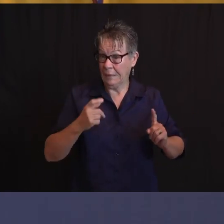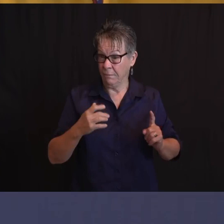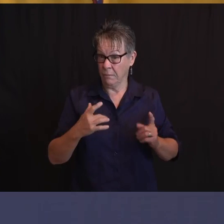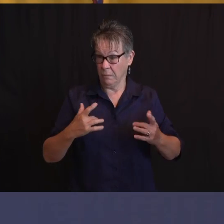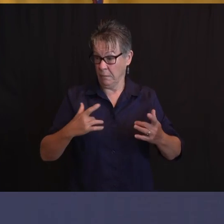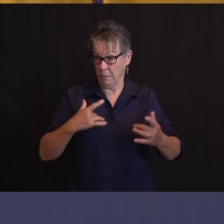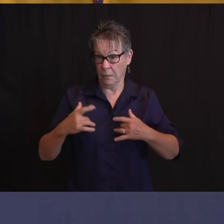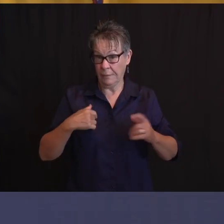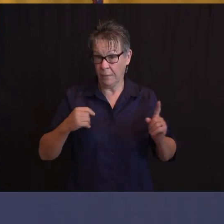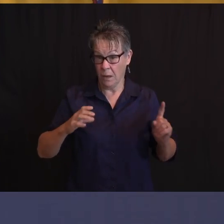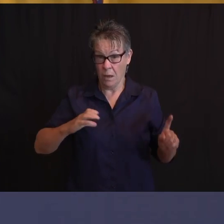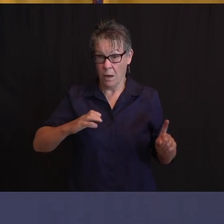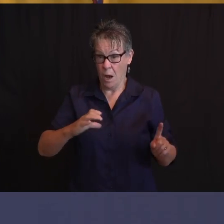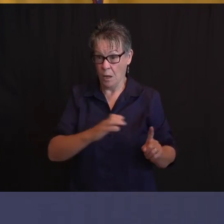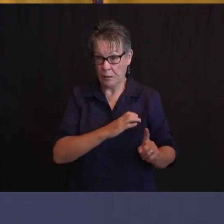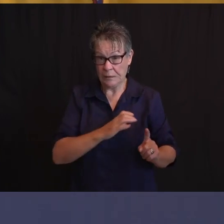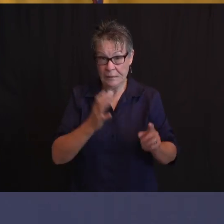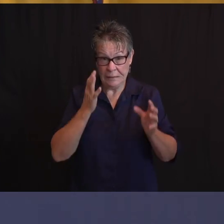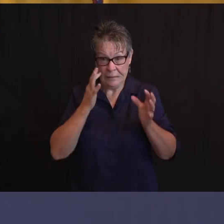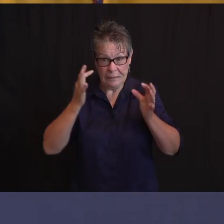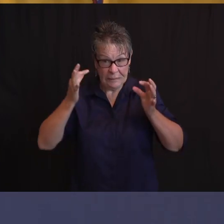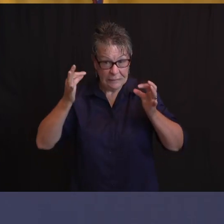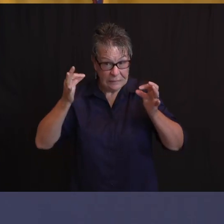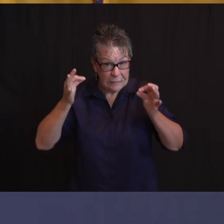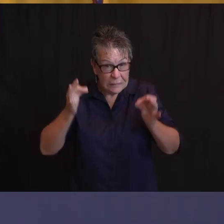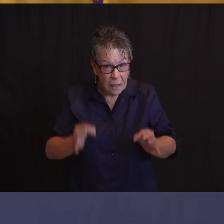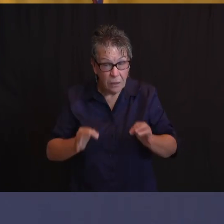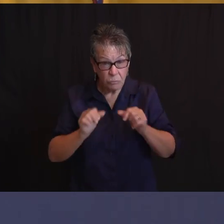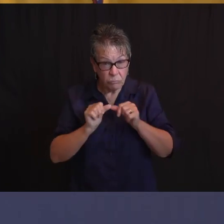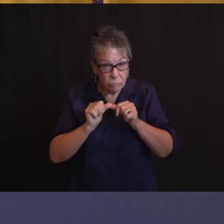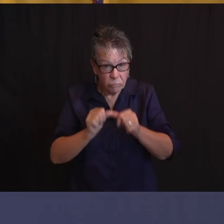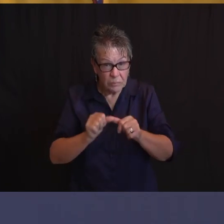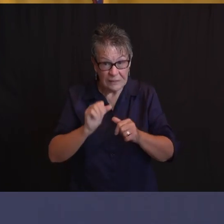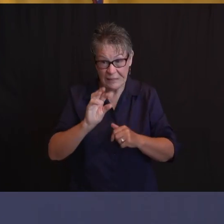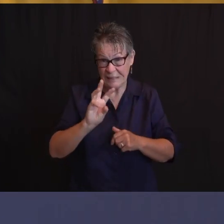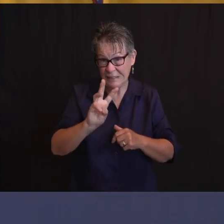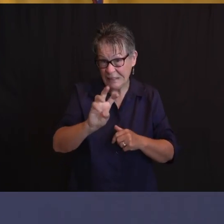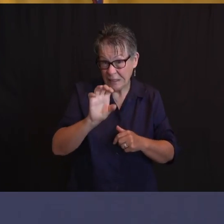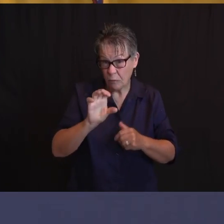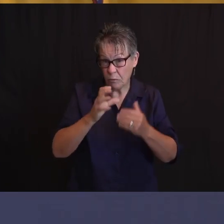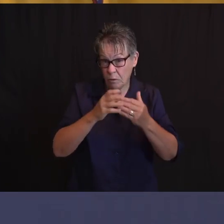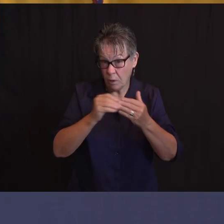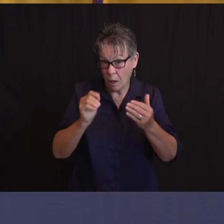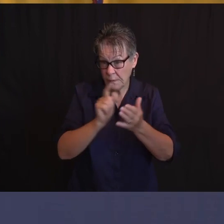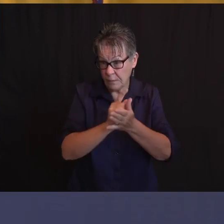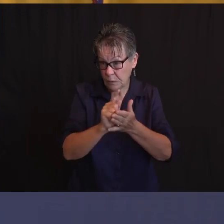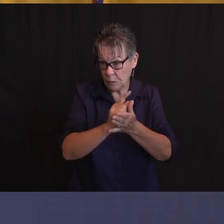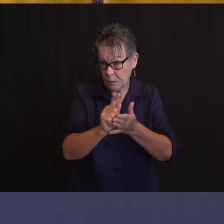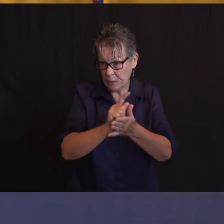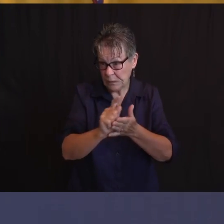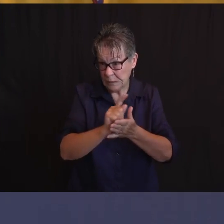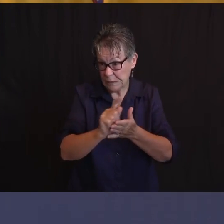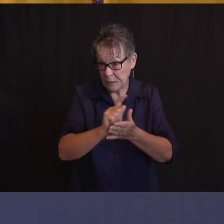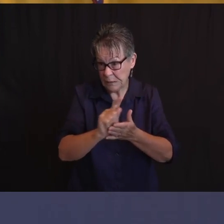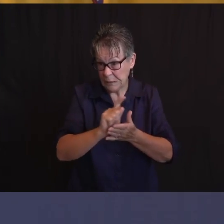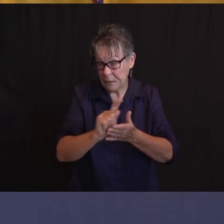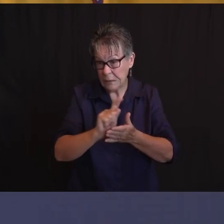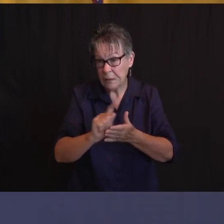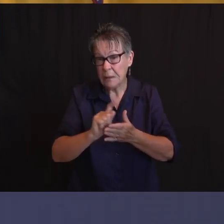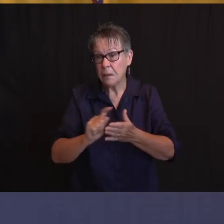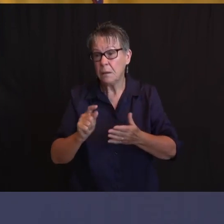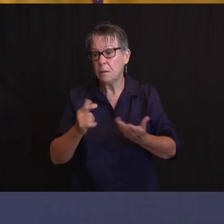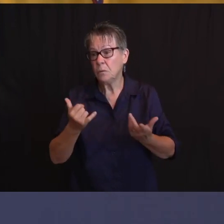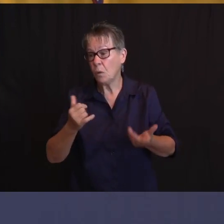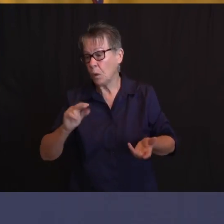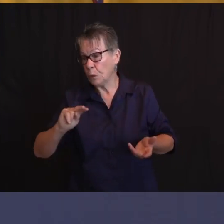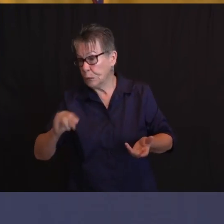of the $600, that then the state would have to go back and recoup this money. So the feds really haven't answered a lot of questions, which is why we are